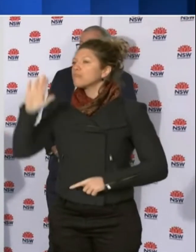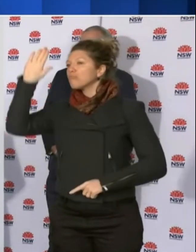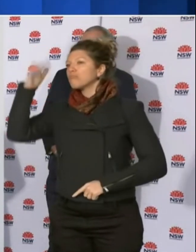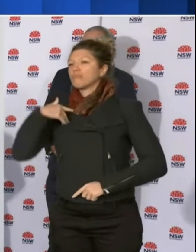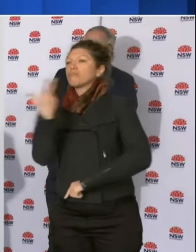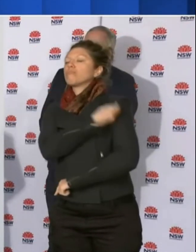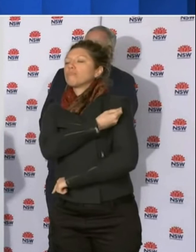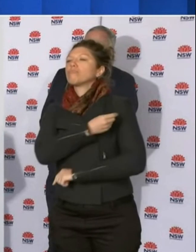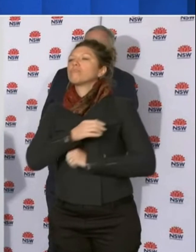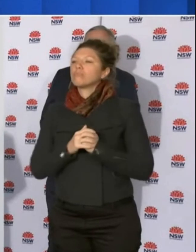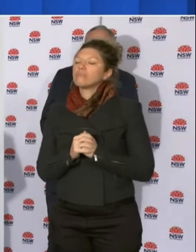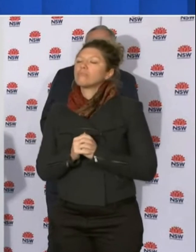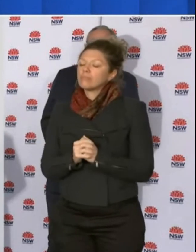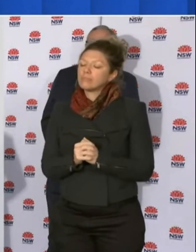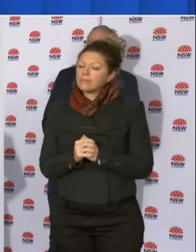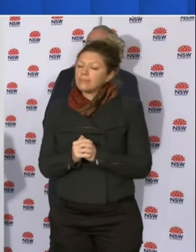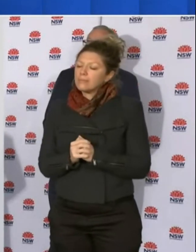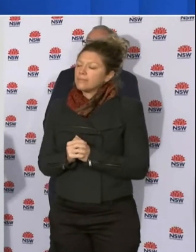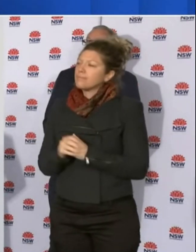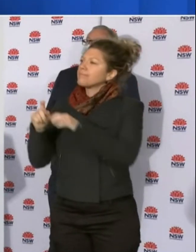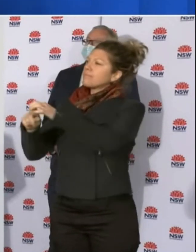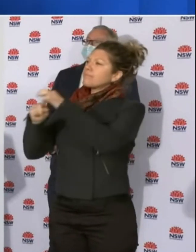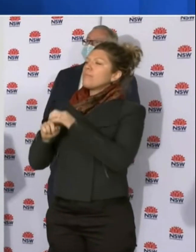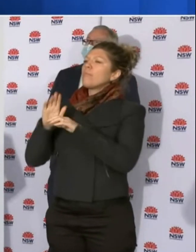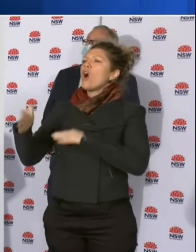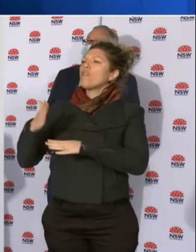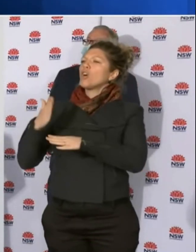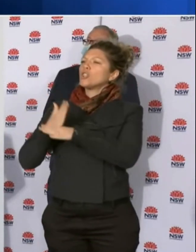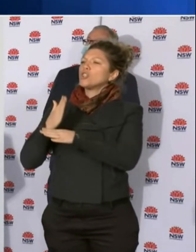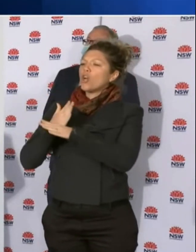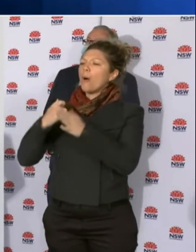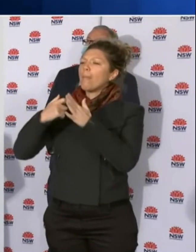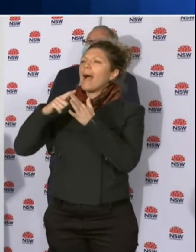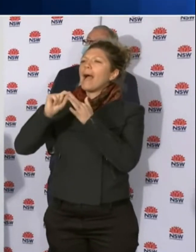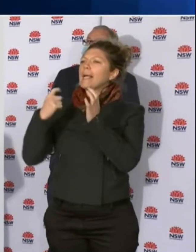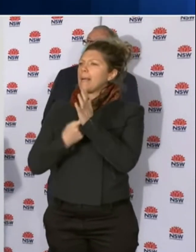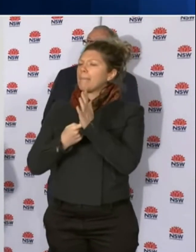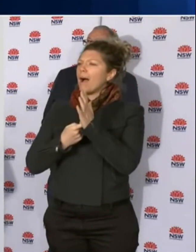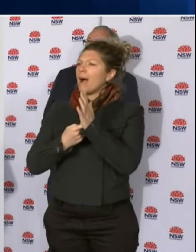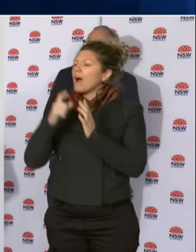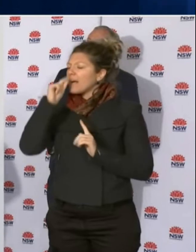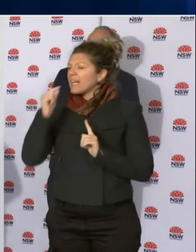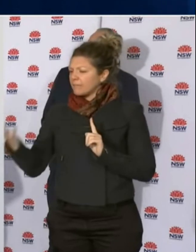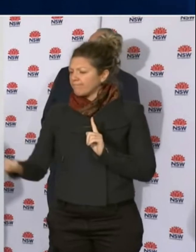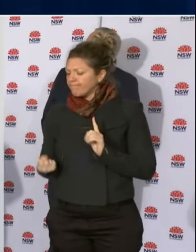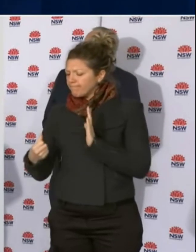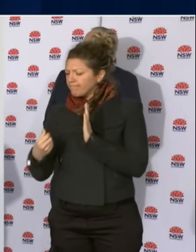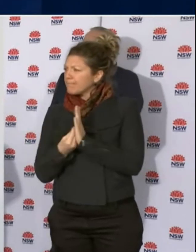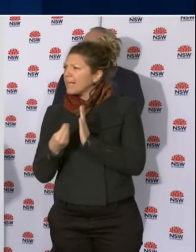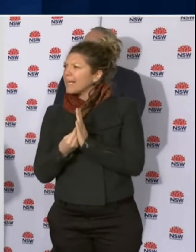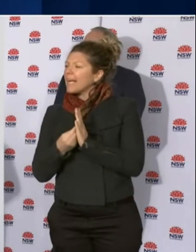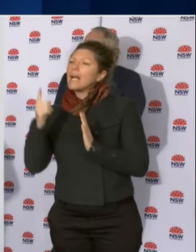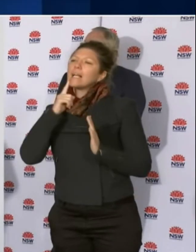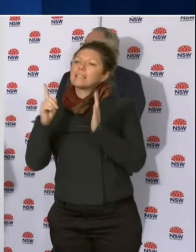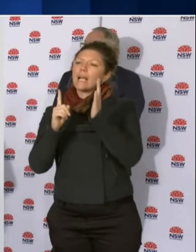make those decisions. Just on the JobKeeper question, though, an unskilled labourer can earn up to $400 a day. I'm sorry, I didn't get the beginning bit after the job. Labourers